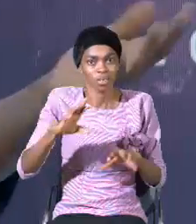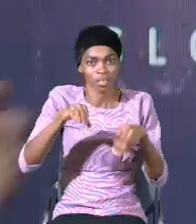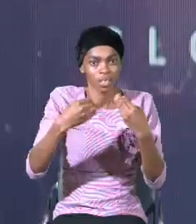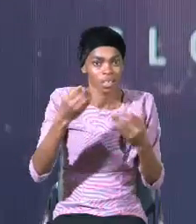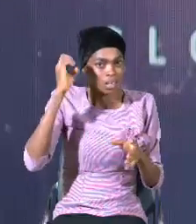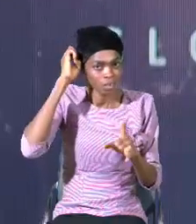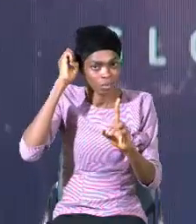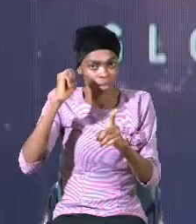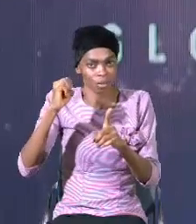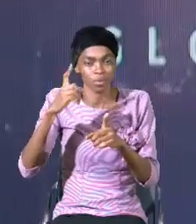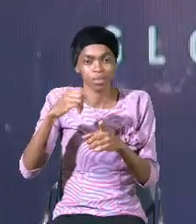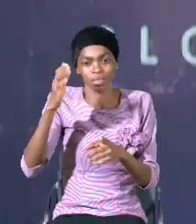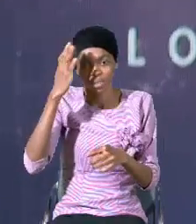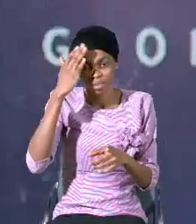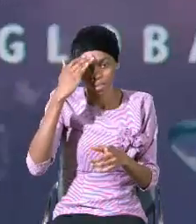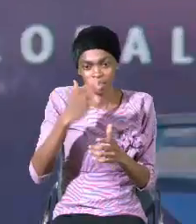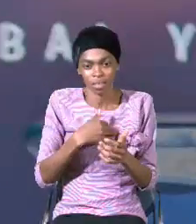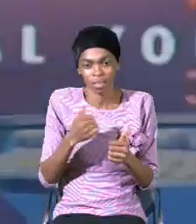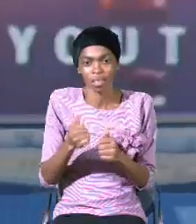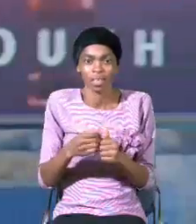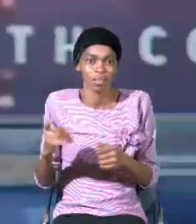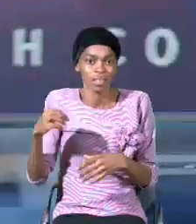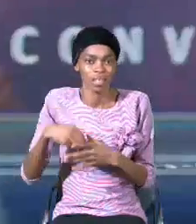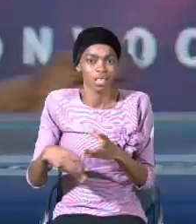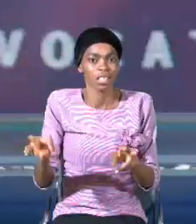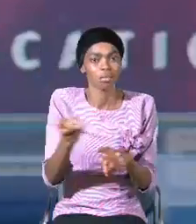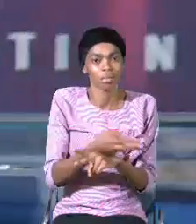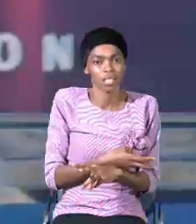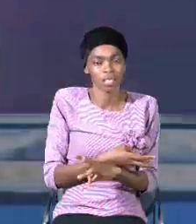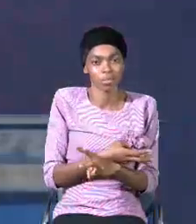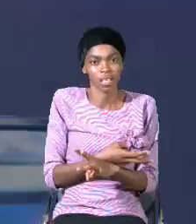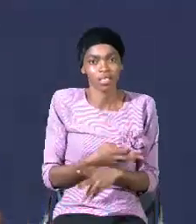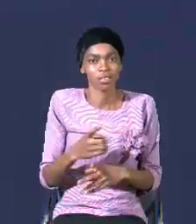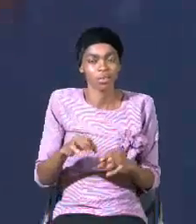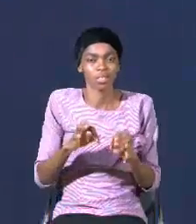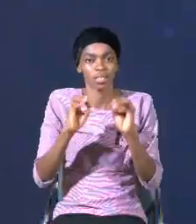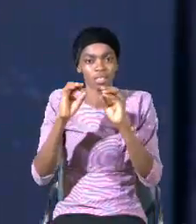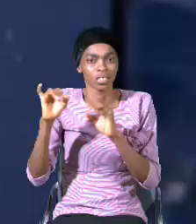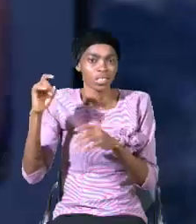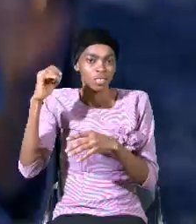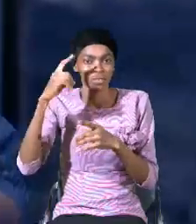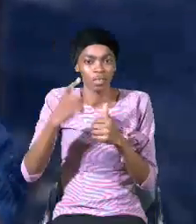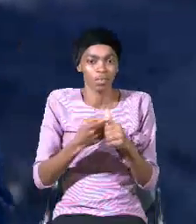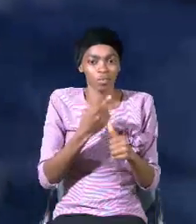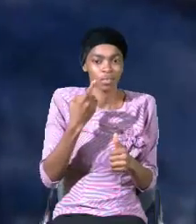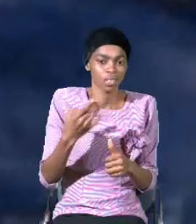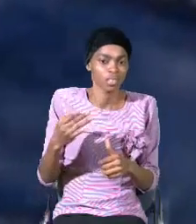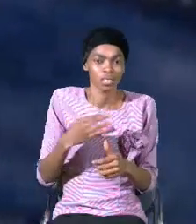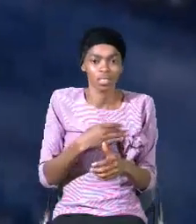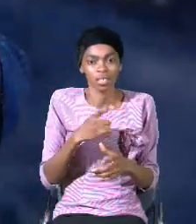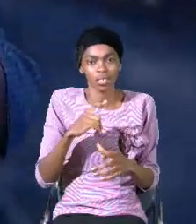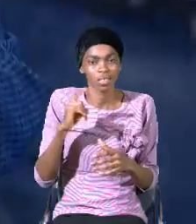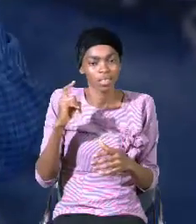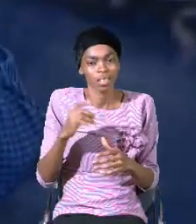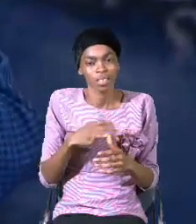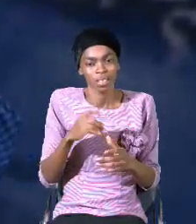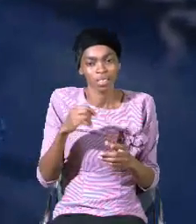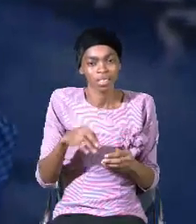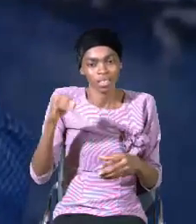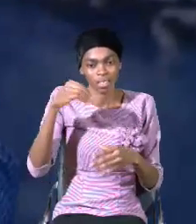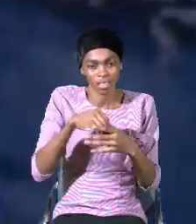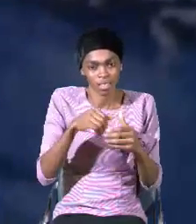everything with that mathematics, and you know, they teach it for the first time, and the thing sticks in my brain. We had an